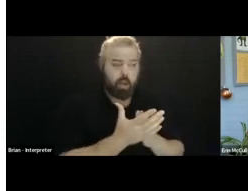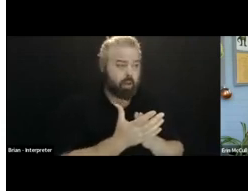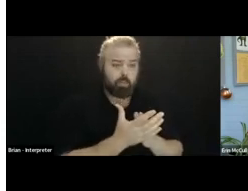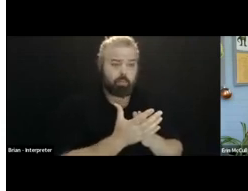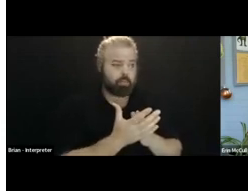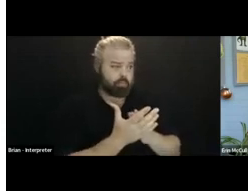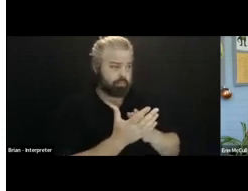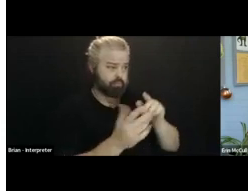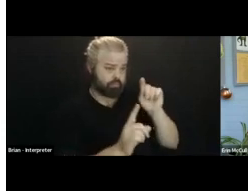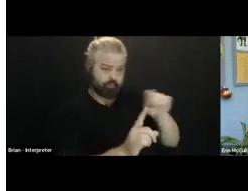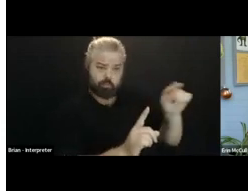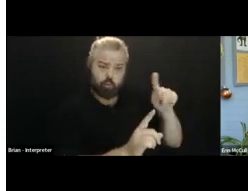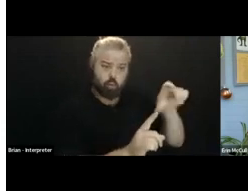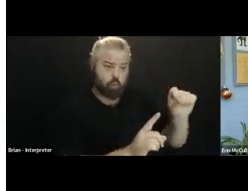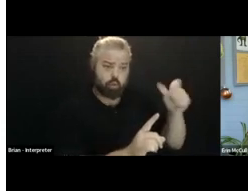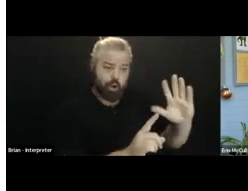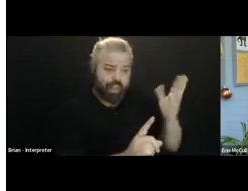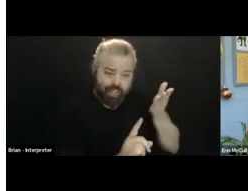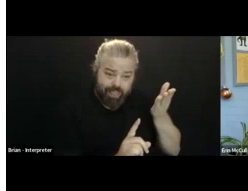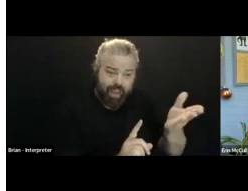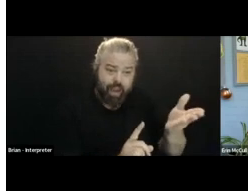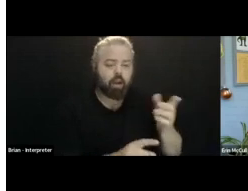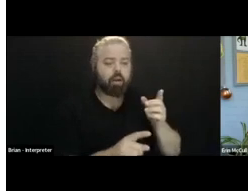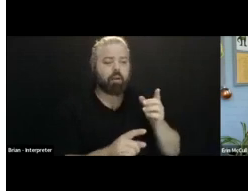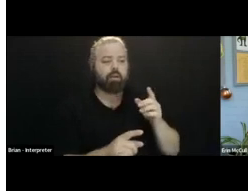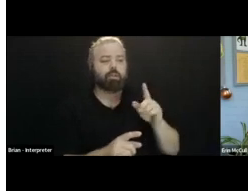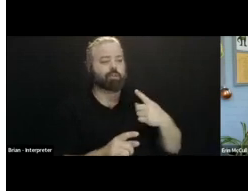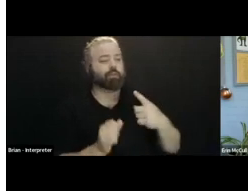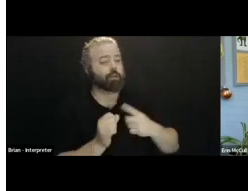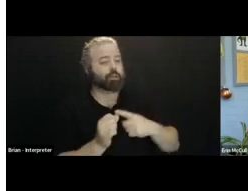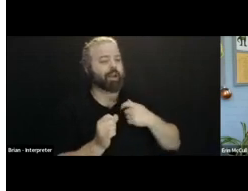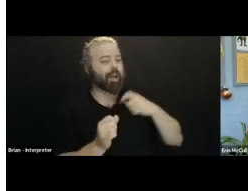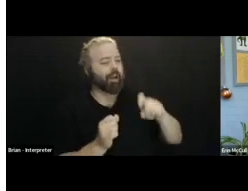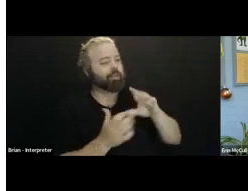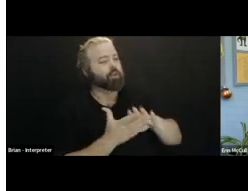things accessible. We just have to learn how to use them. So I hope that